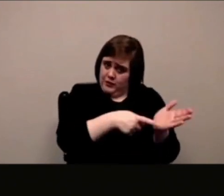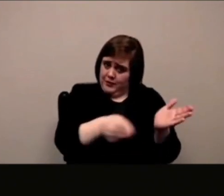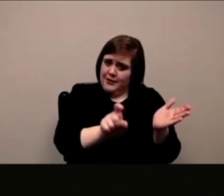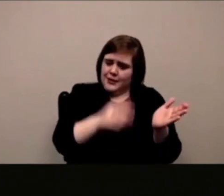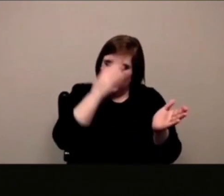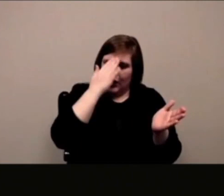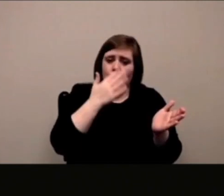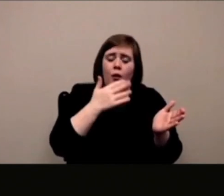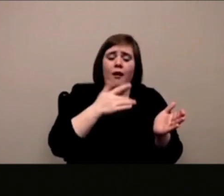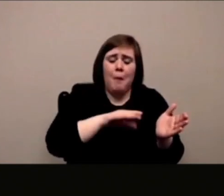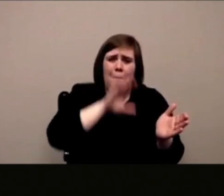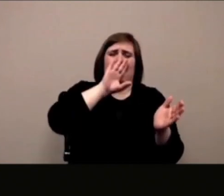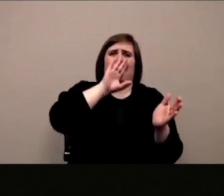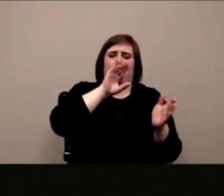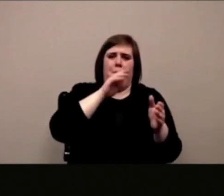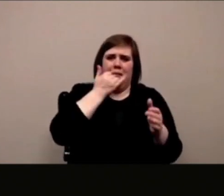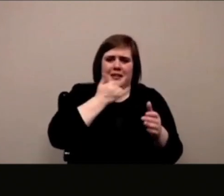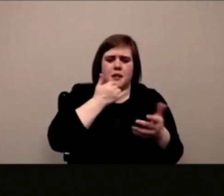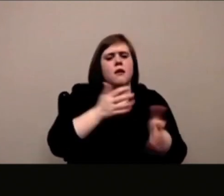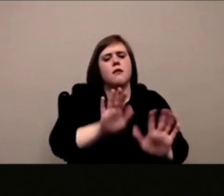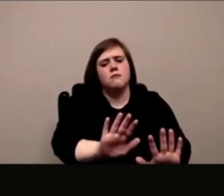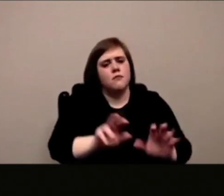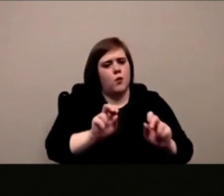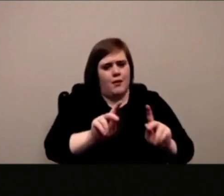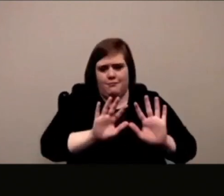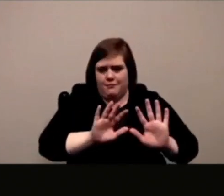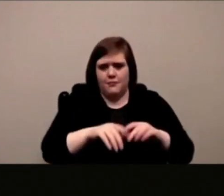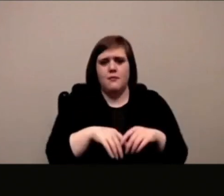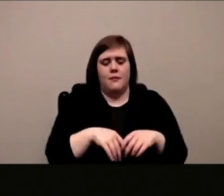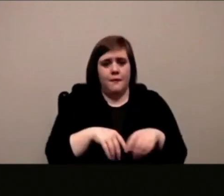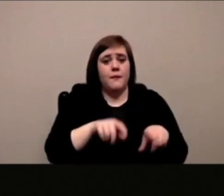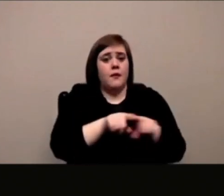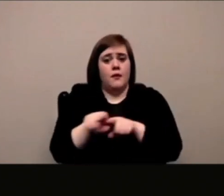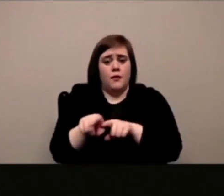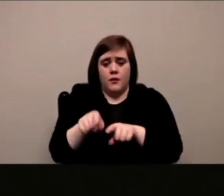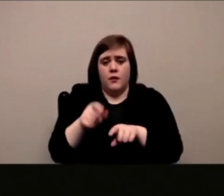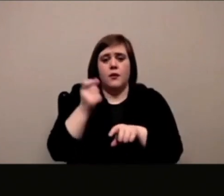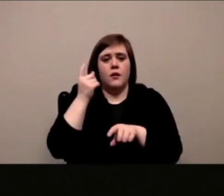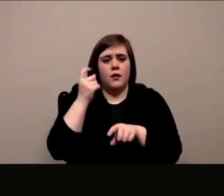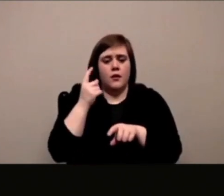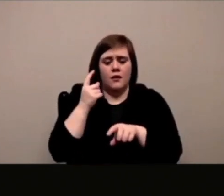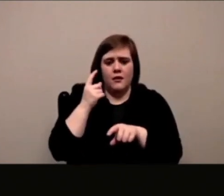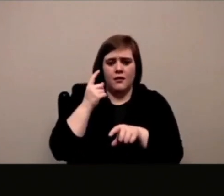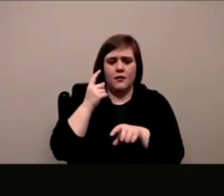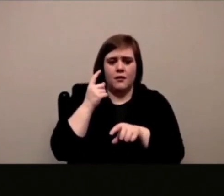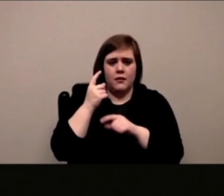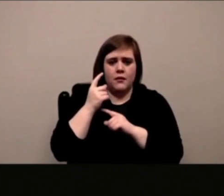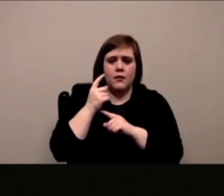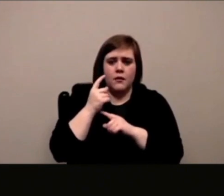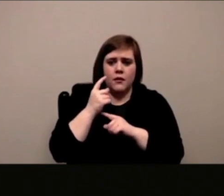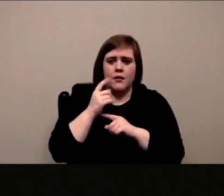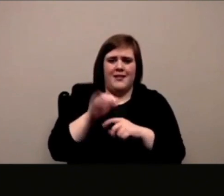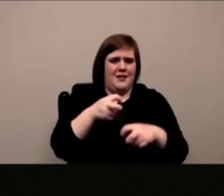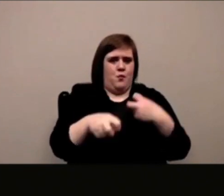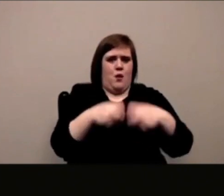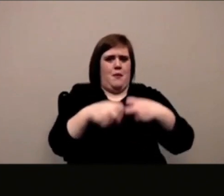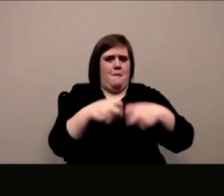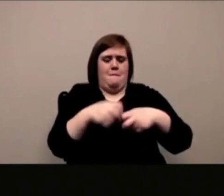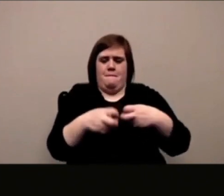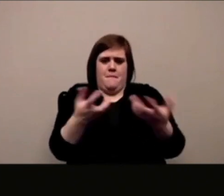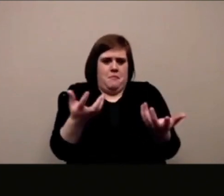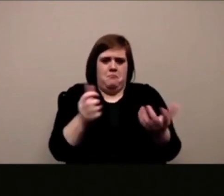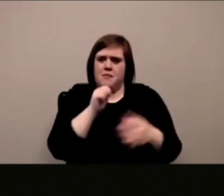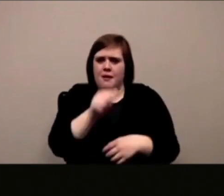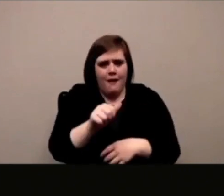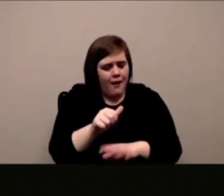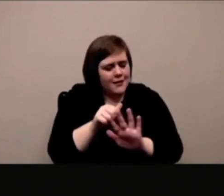mistakes and that while they are experimenting, yes, it's not a problem. They are